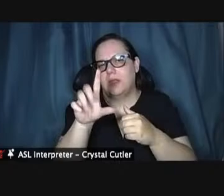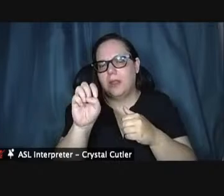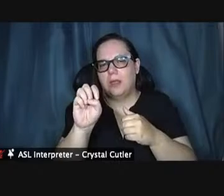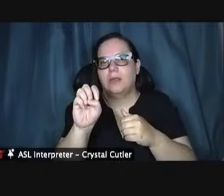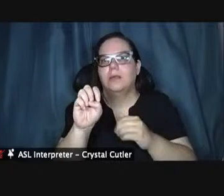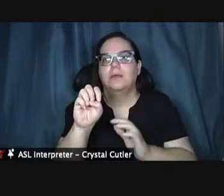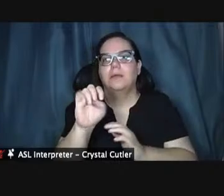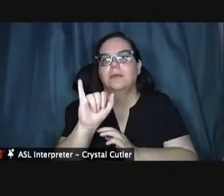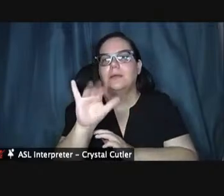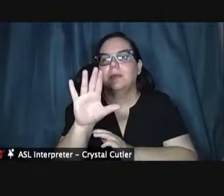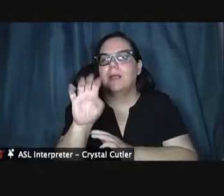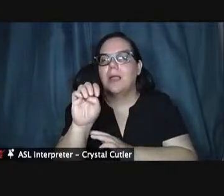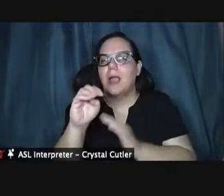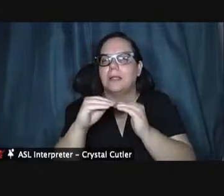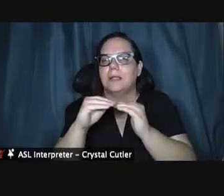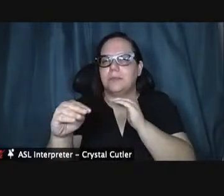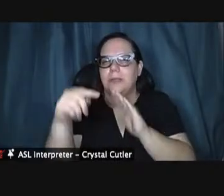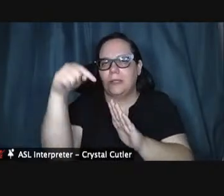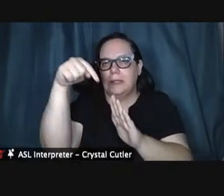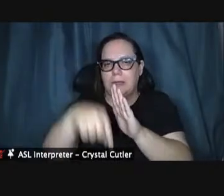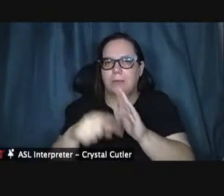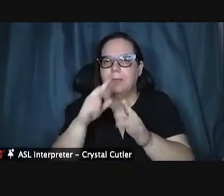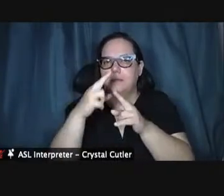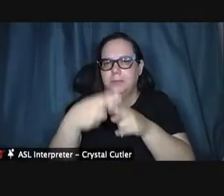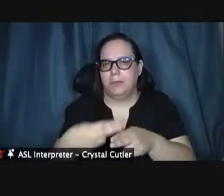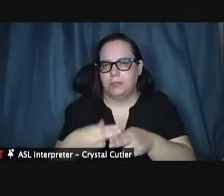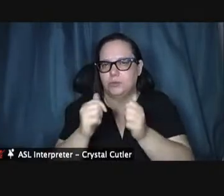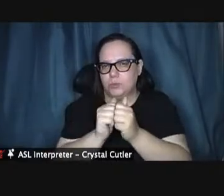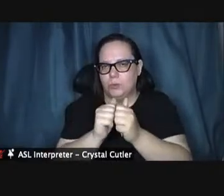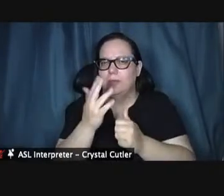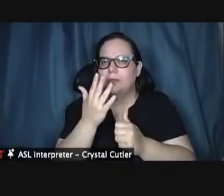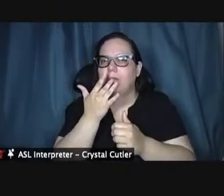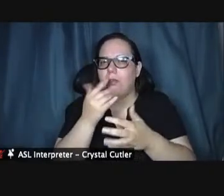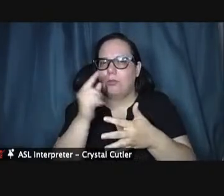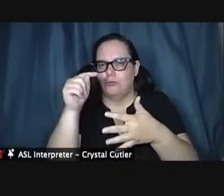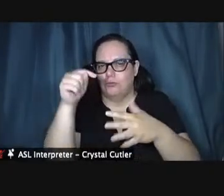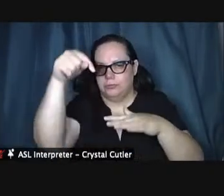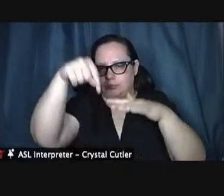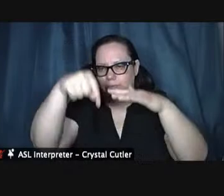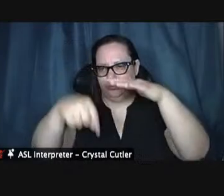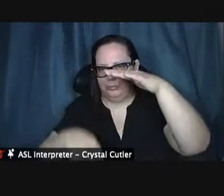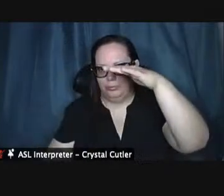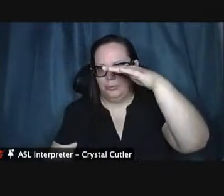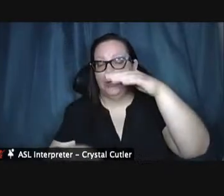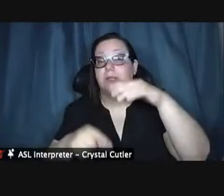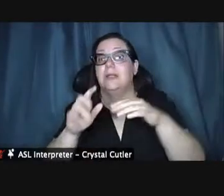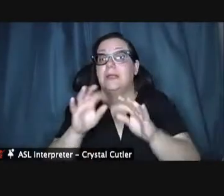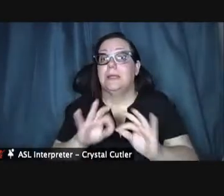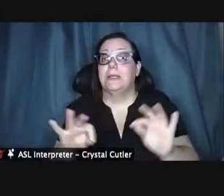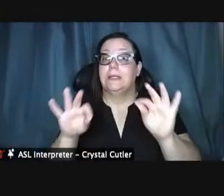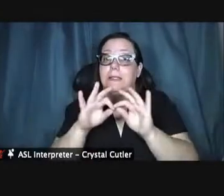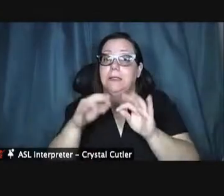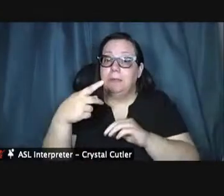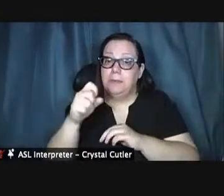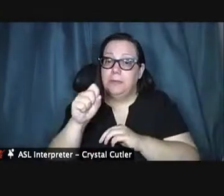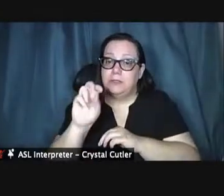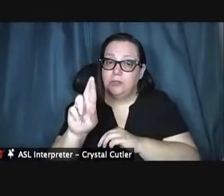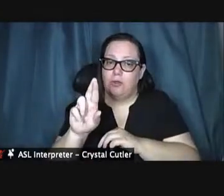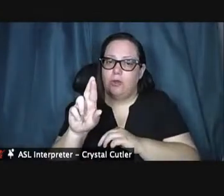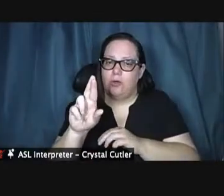mentioned before are shown here with this key in these colors. These three PSRs are key PSRs we're targeting in this